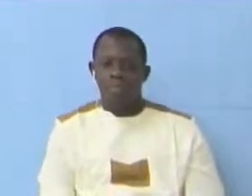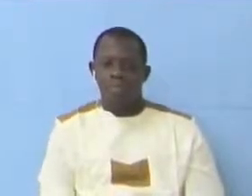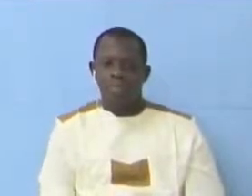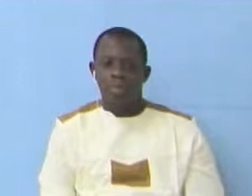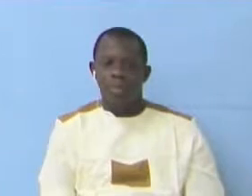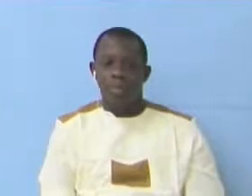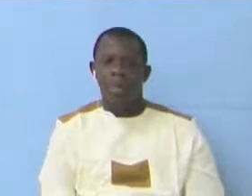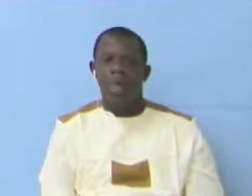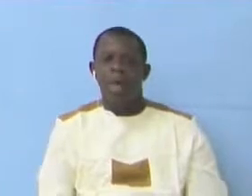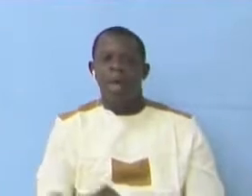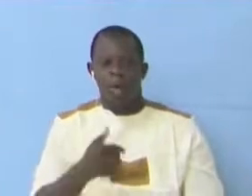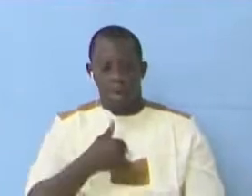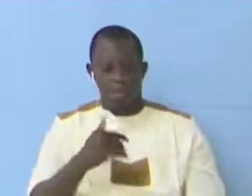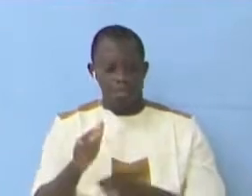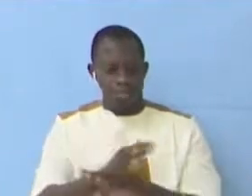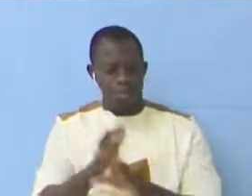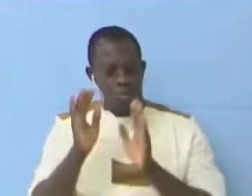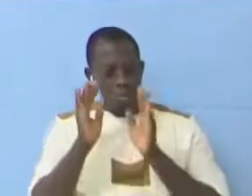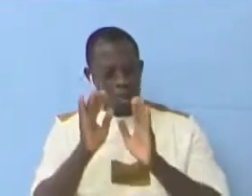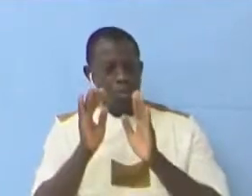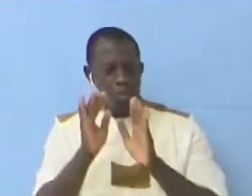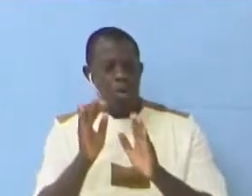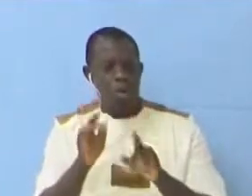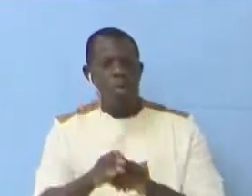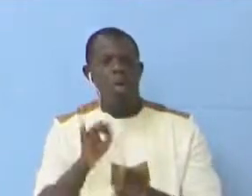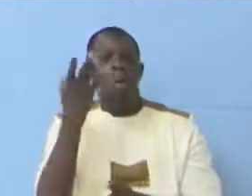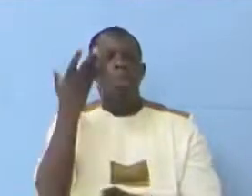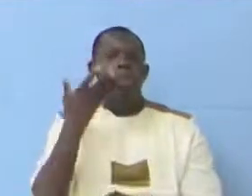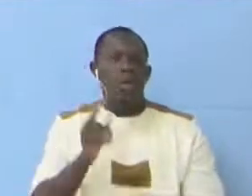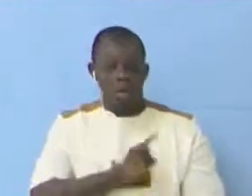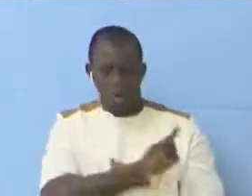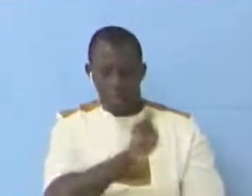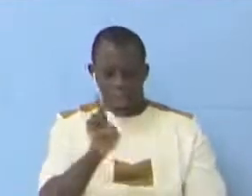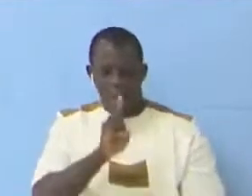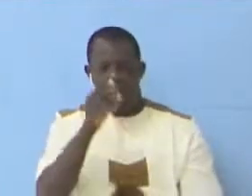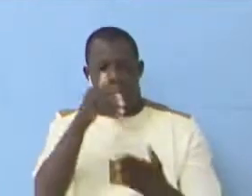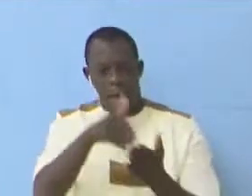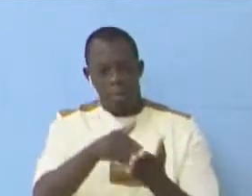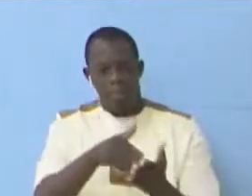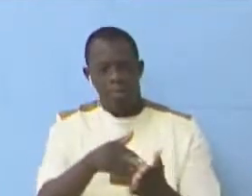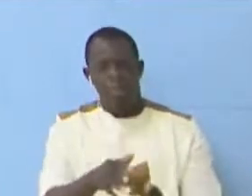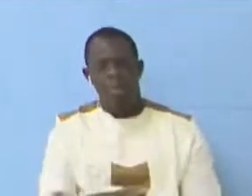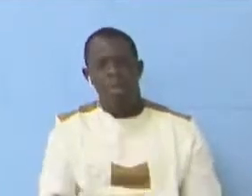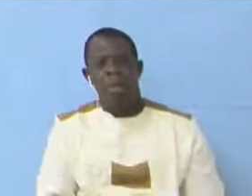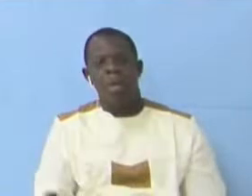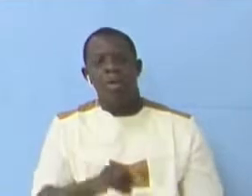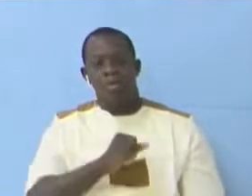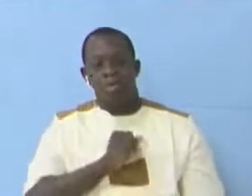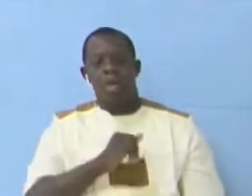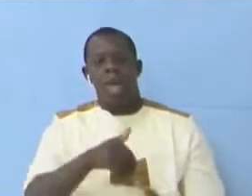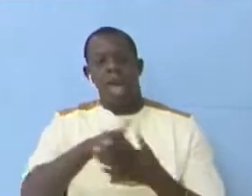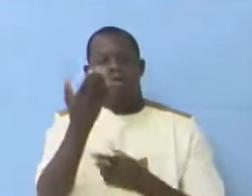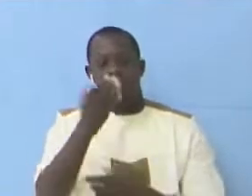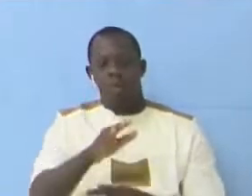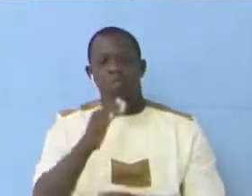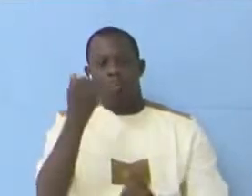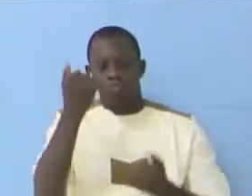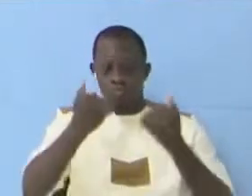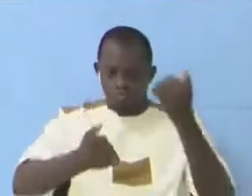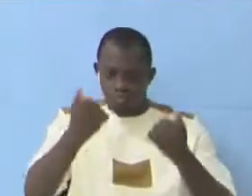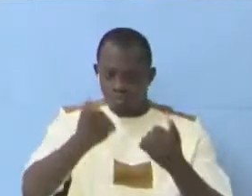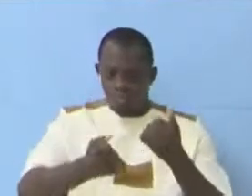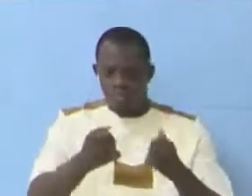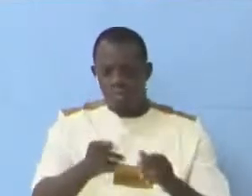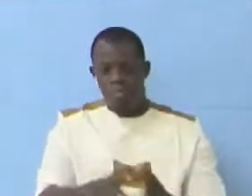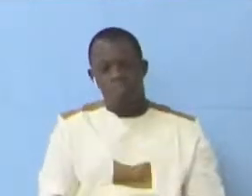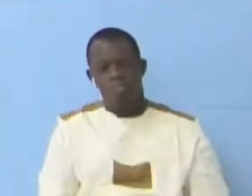I was waiting. When they came, he descended from the vehicle. He disembarked from the